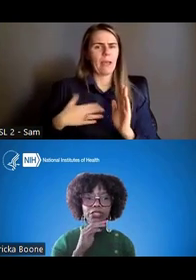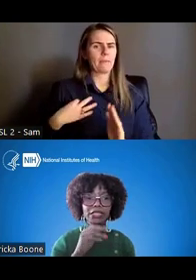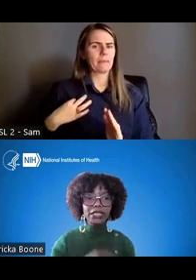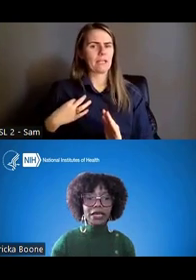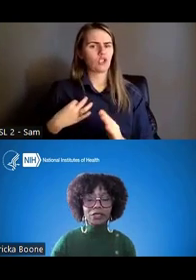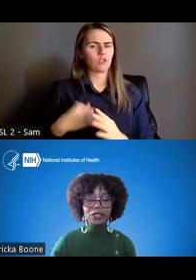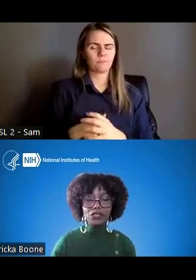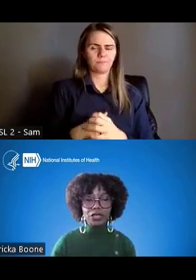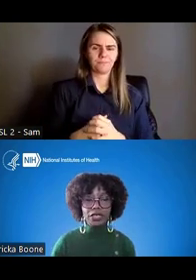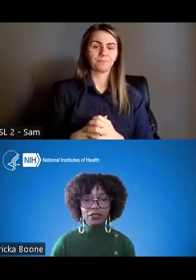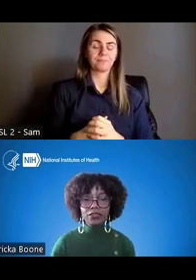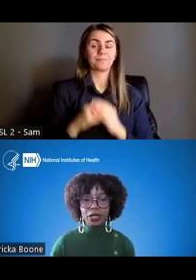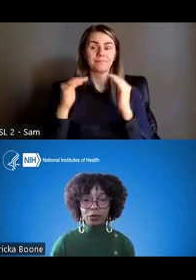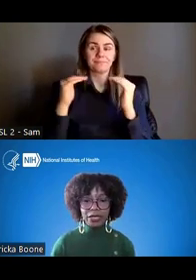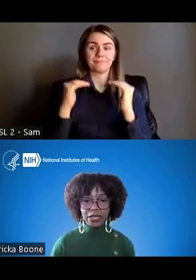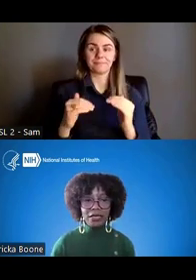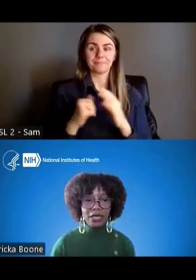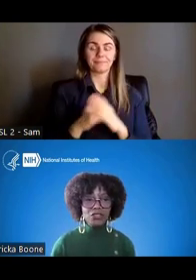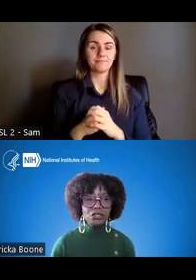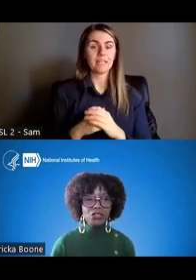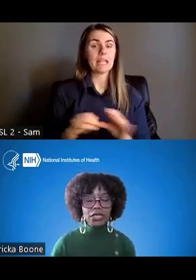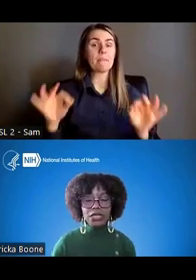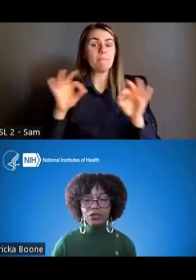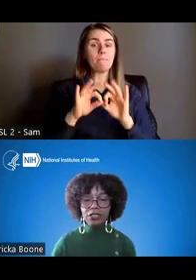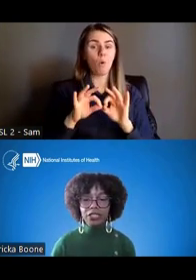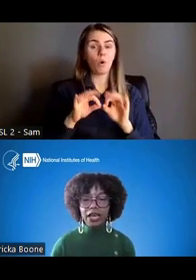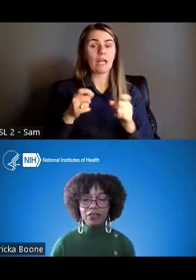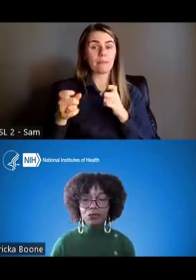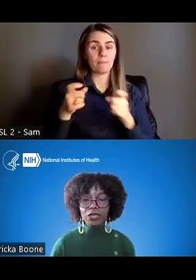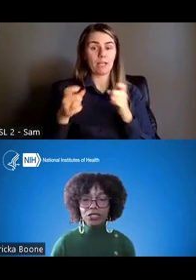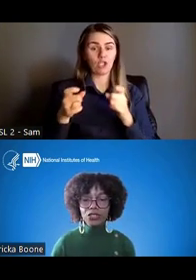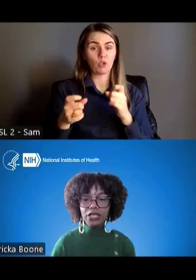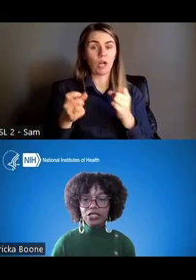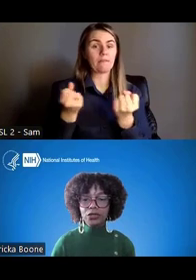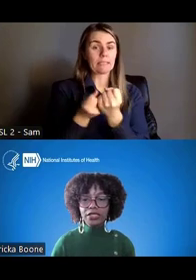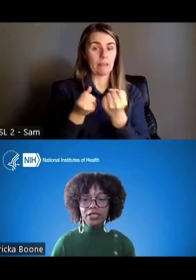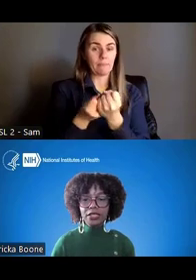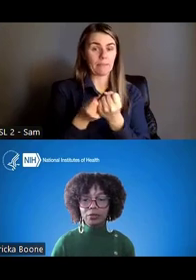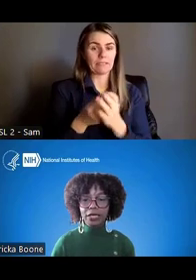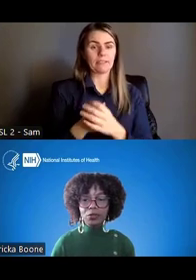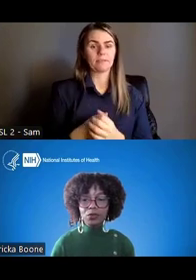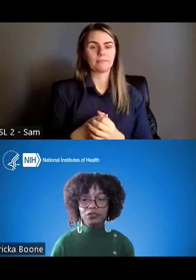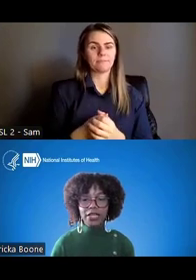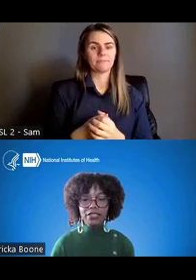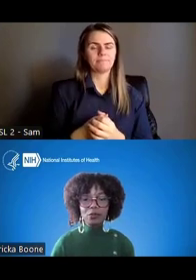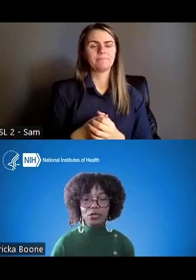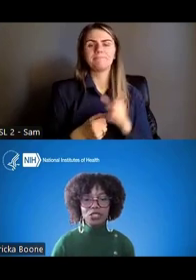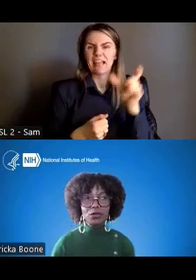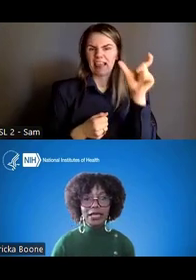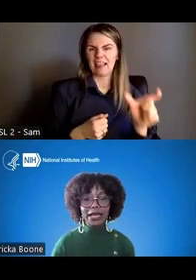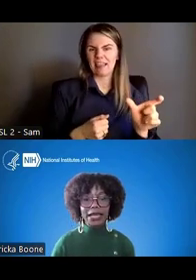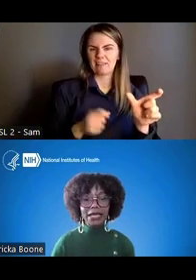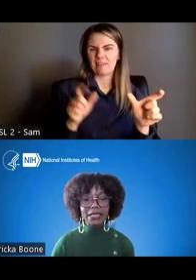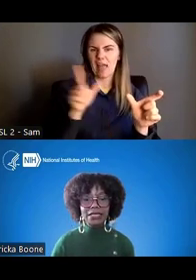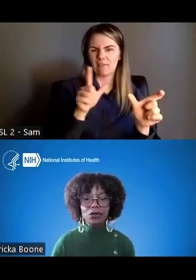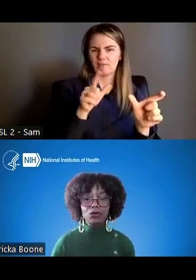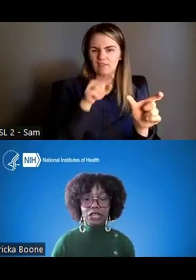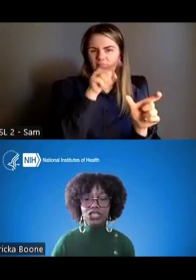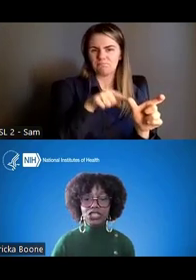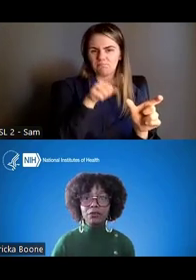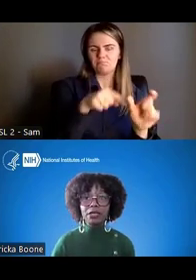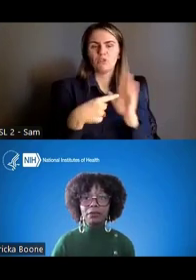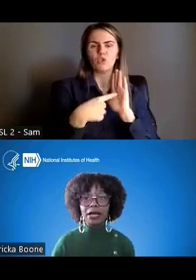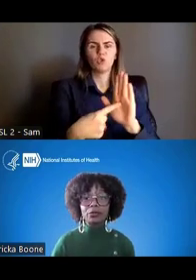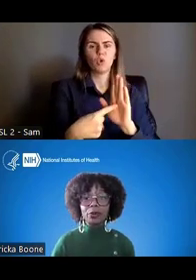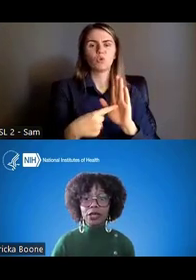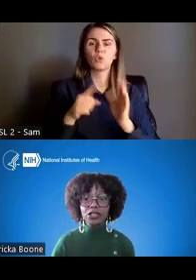So key administrative supplements. So as you see here on the left, research continuity supplements provide support to enhance